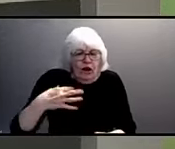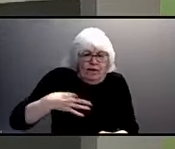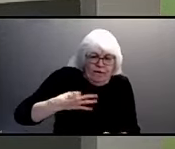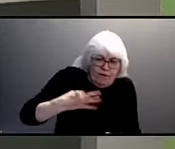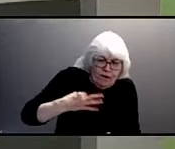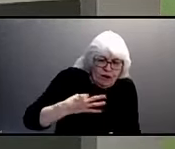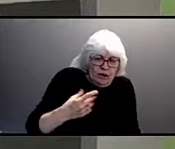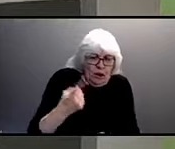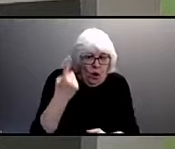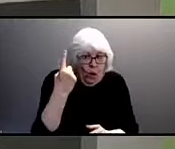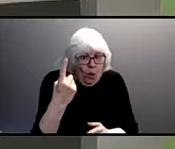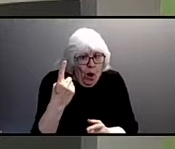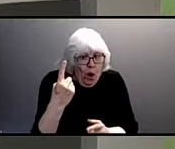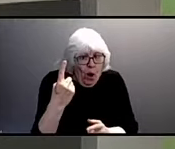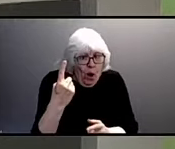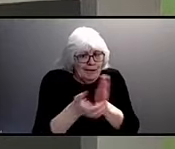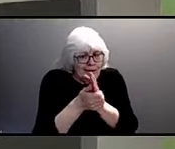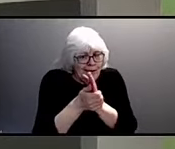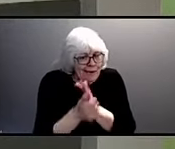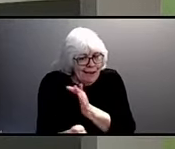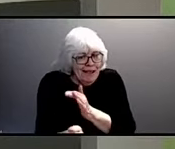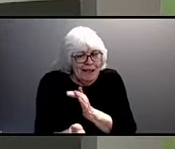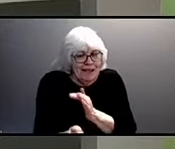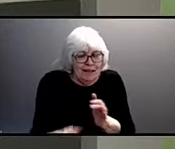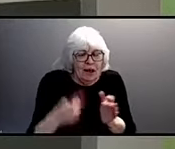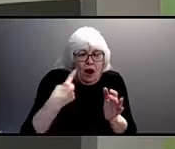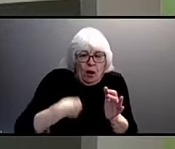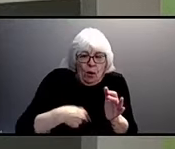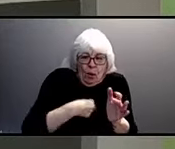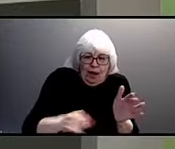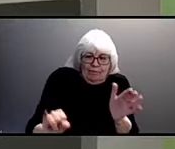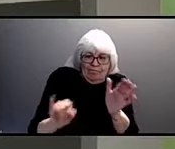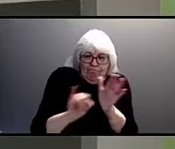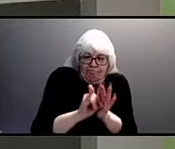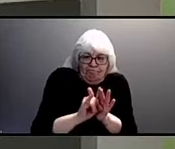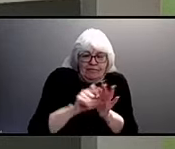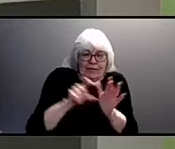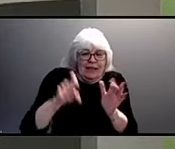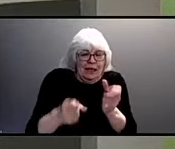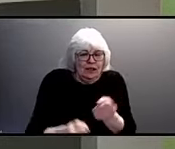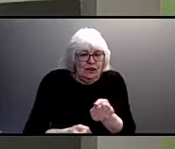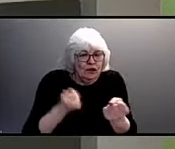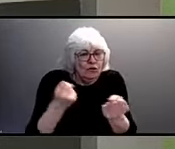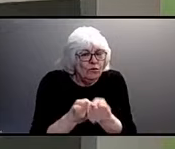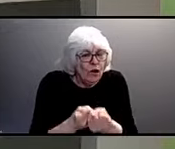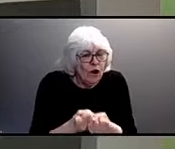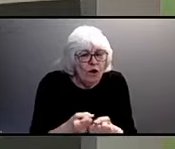we identified a need for support for was for investigations. The